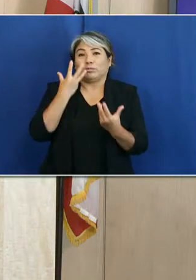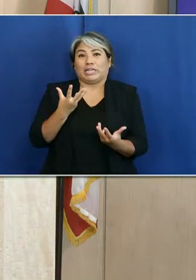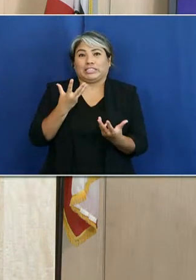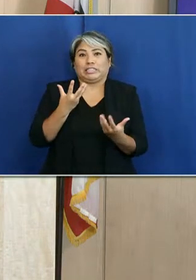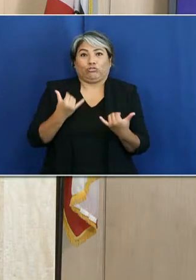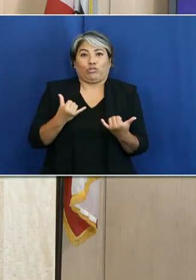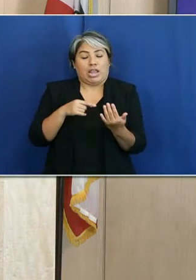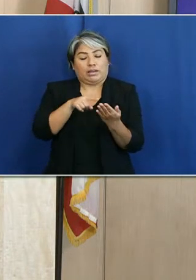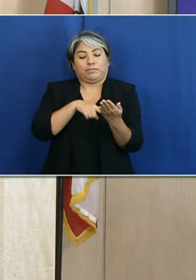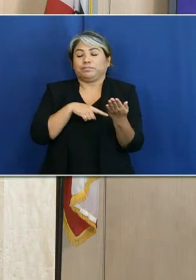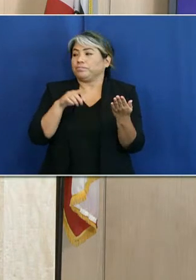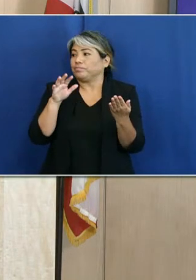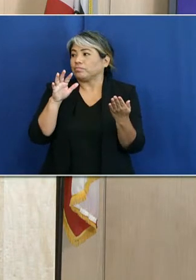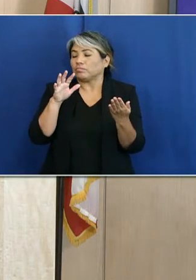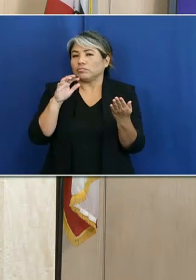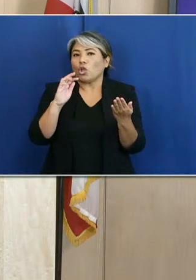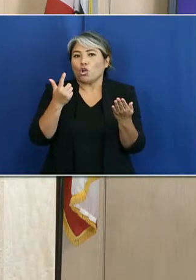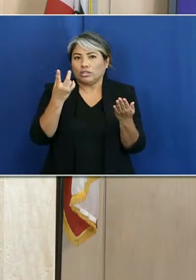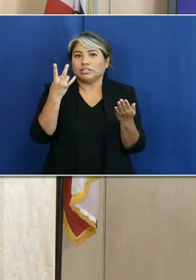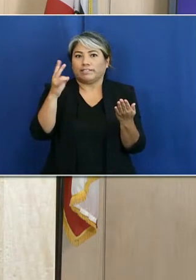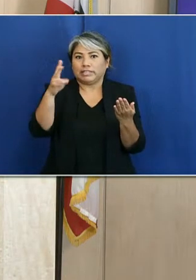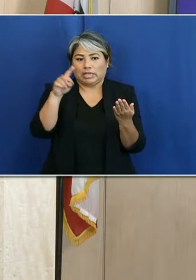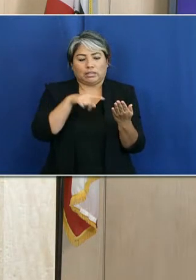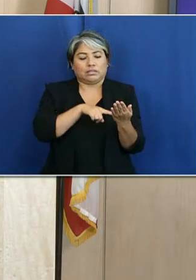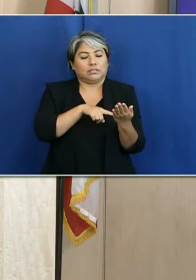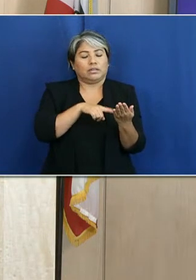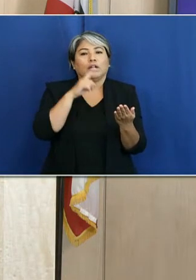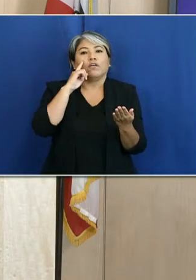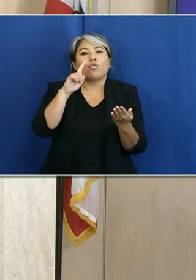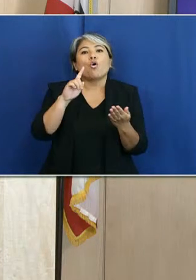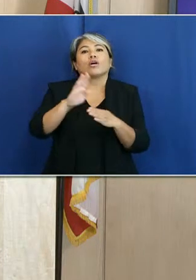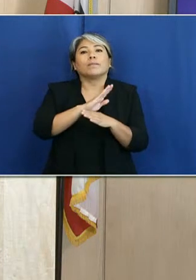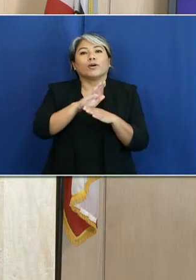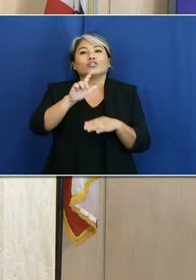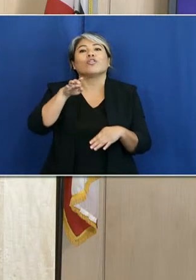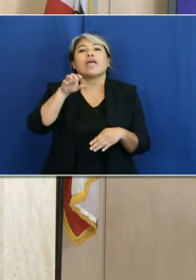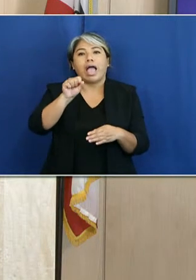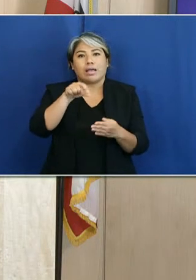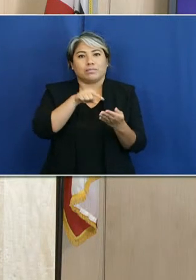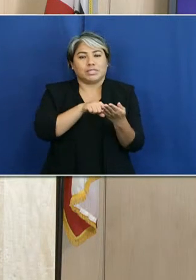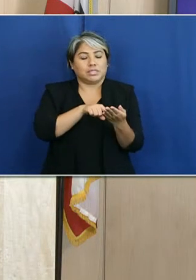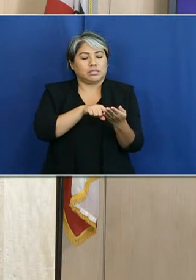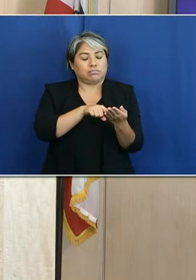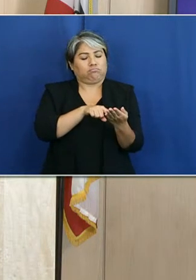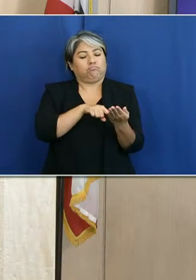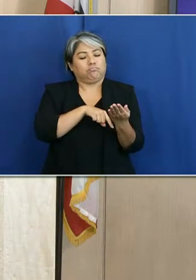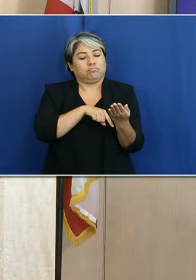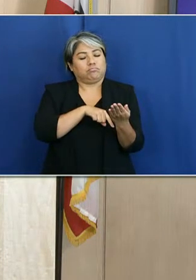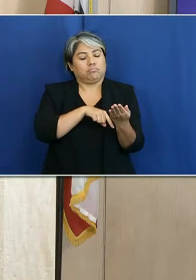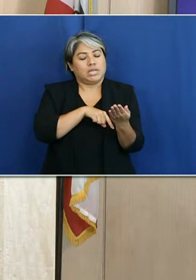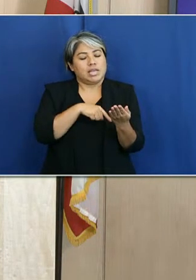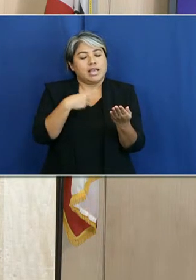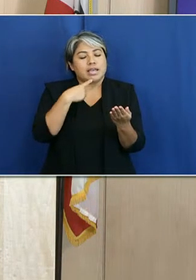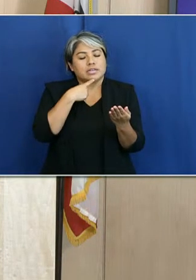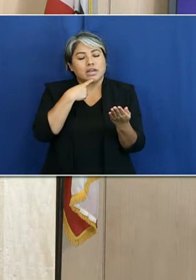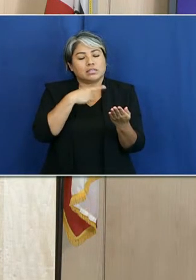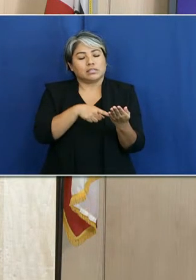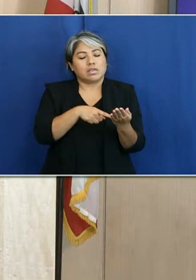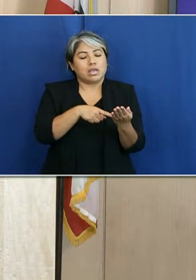as of today, August 17th, for commercial labs, it does